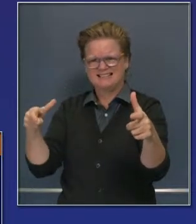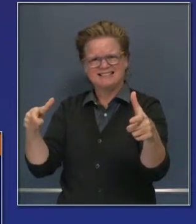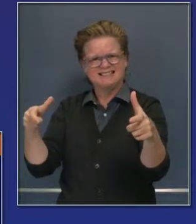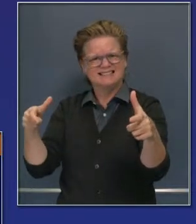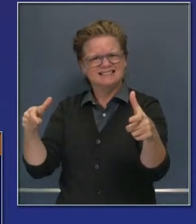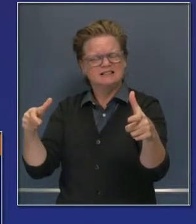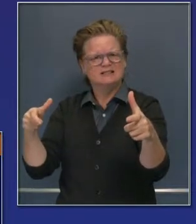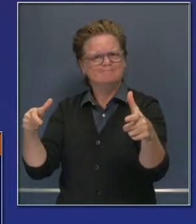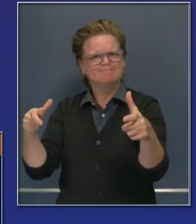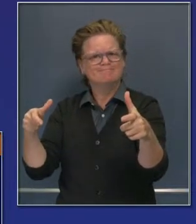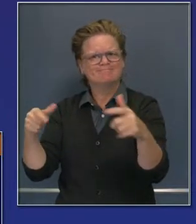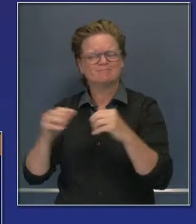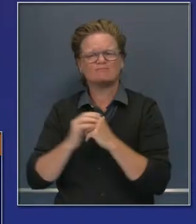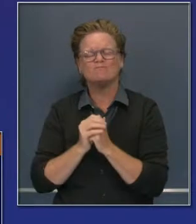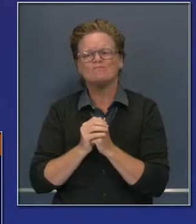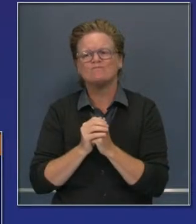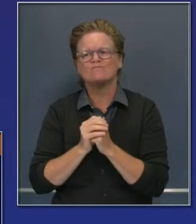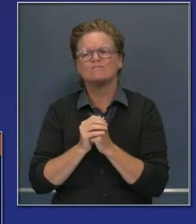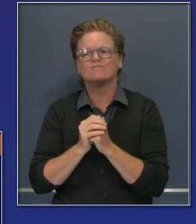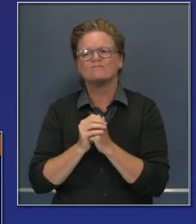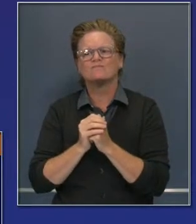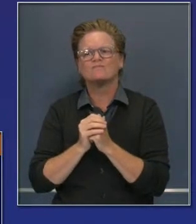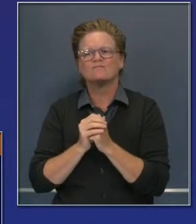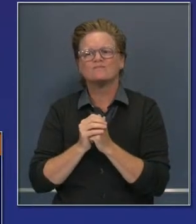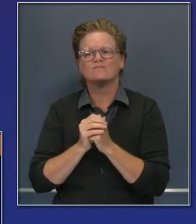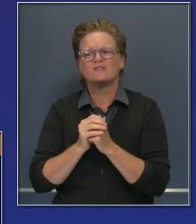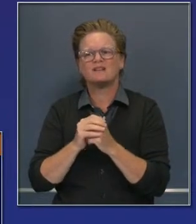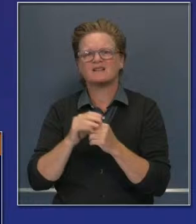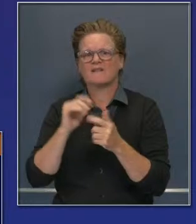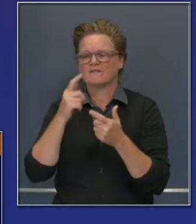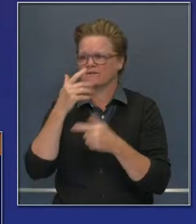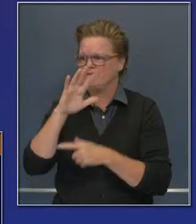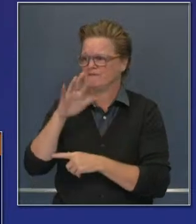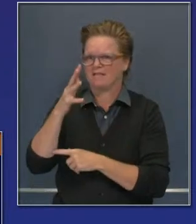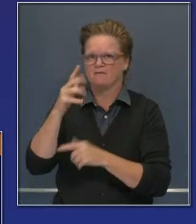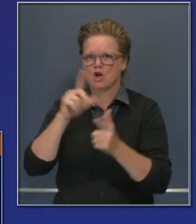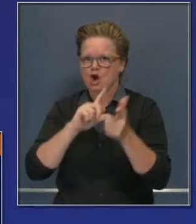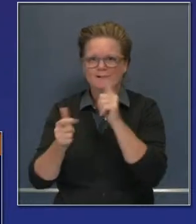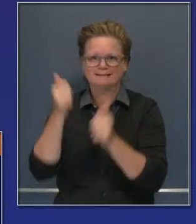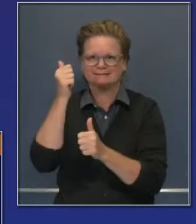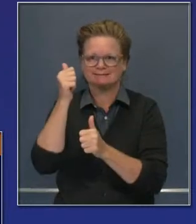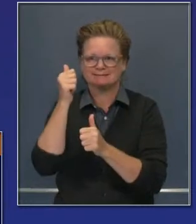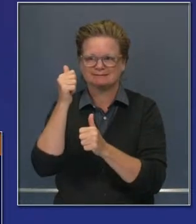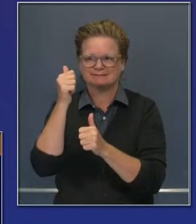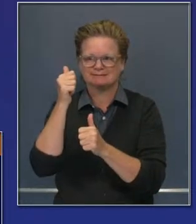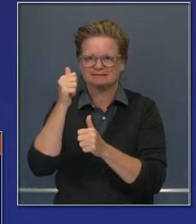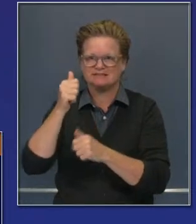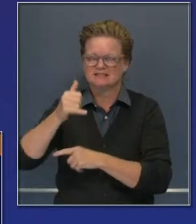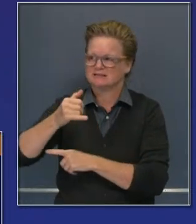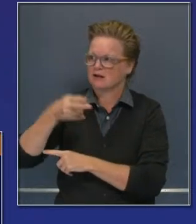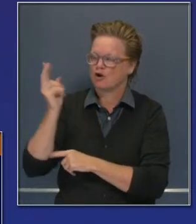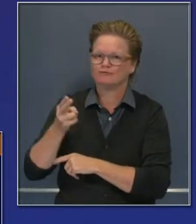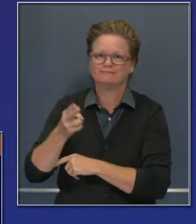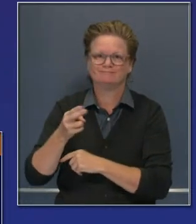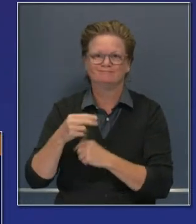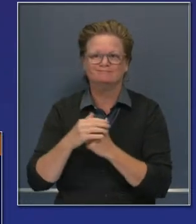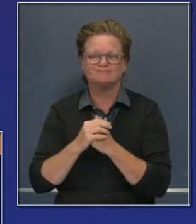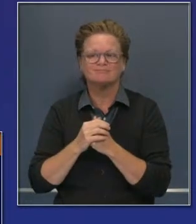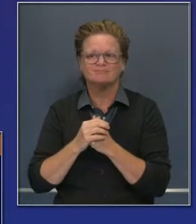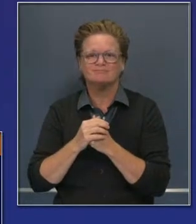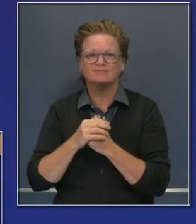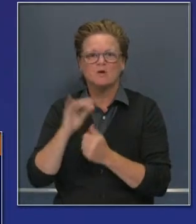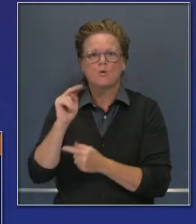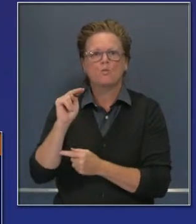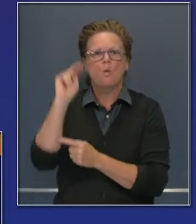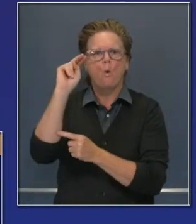The number 5 largest complex in history is the Northern Complex. This is in the Plumas and Lassen